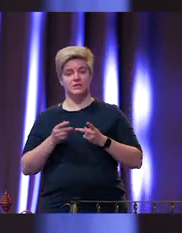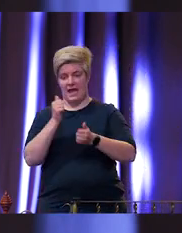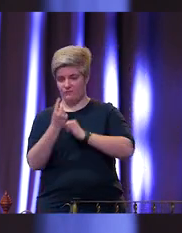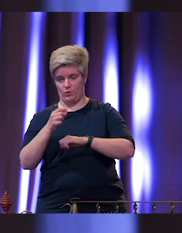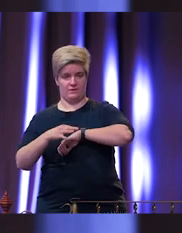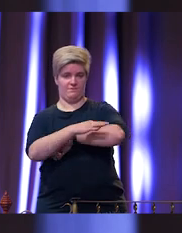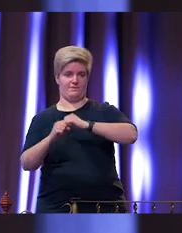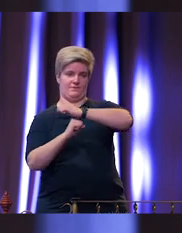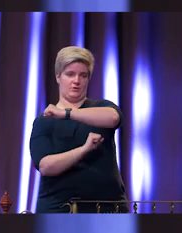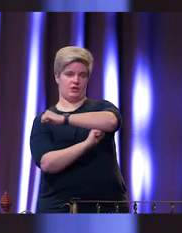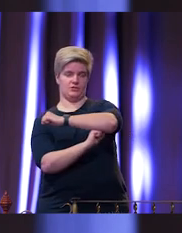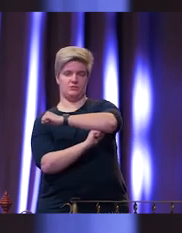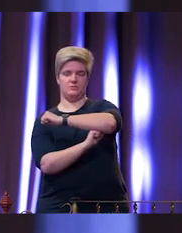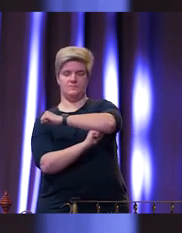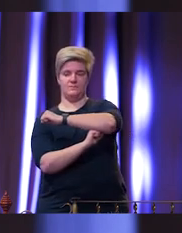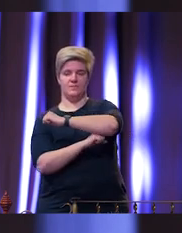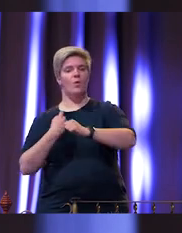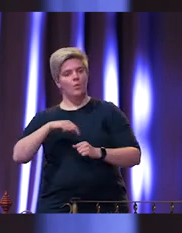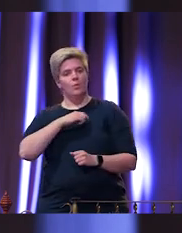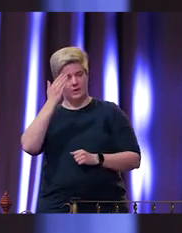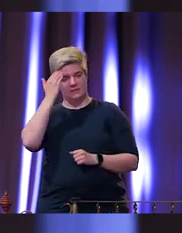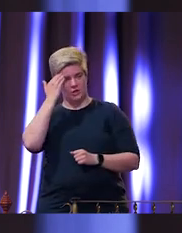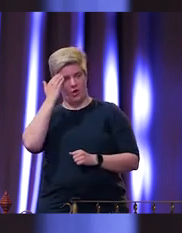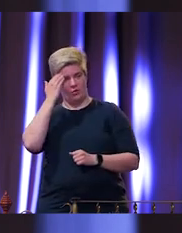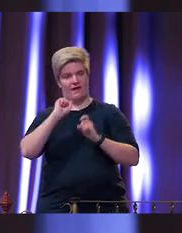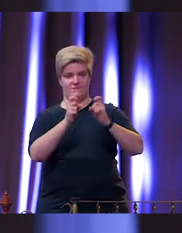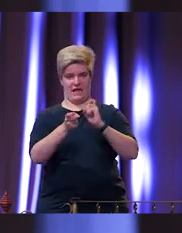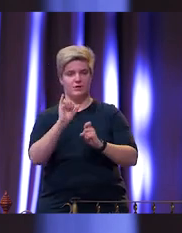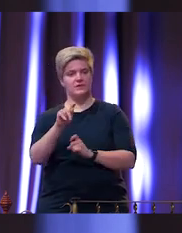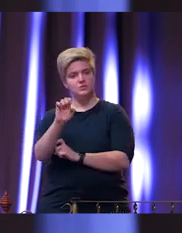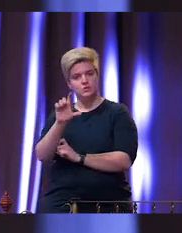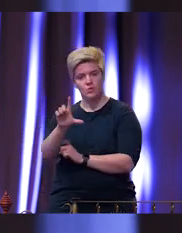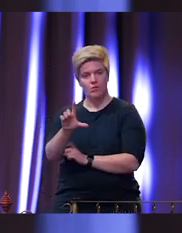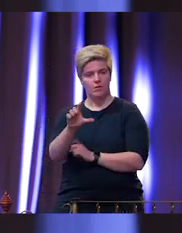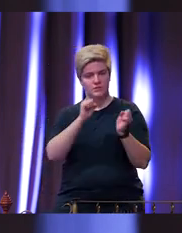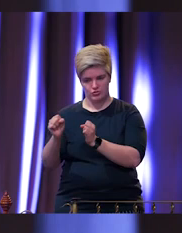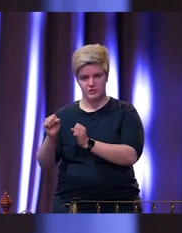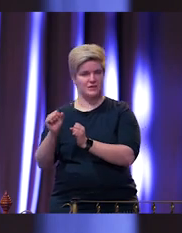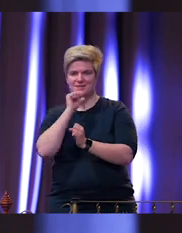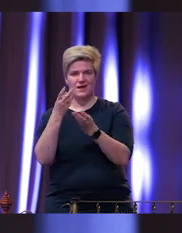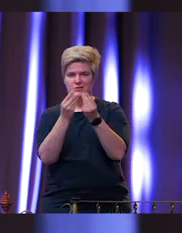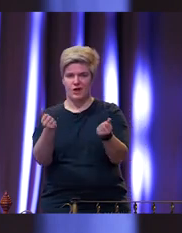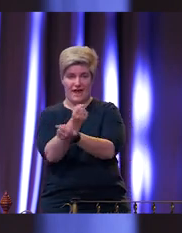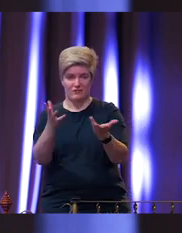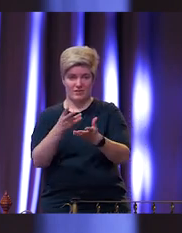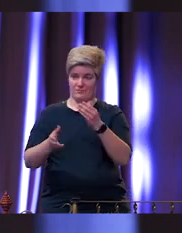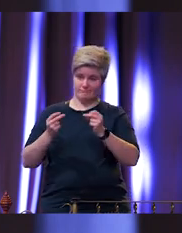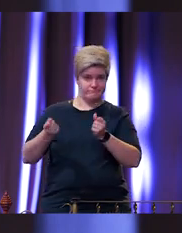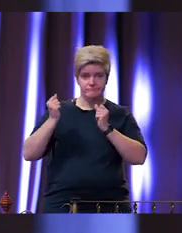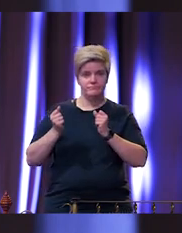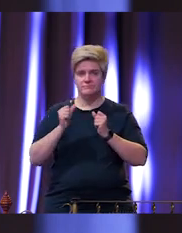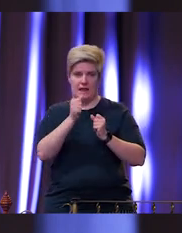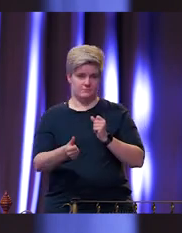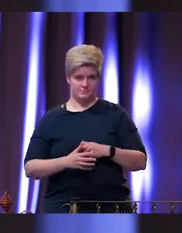is, we know that philanthropy is a tool, right? We know this is not gonna solve everything in the world, every single issue that we have,